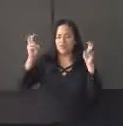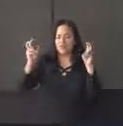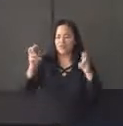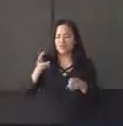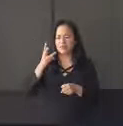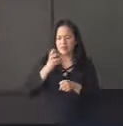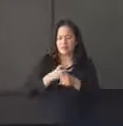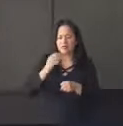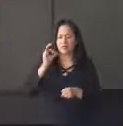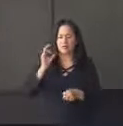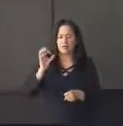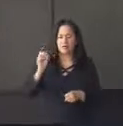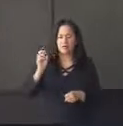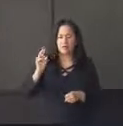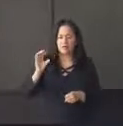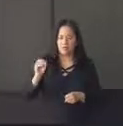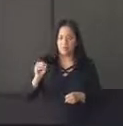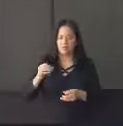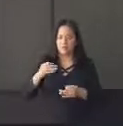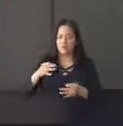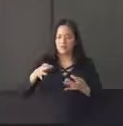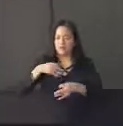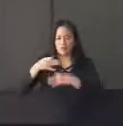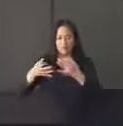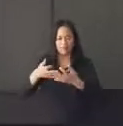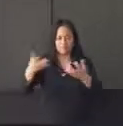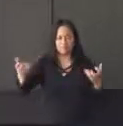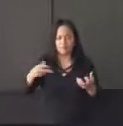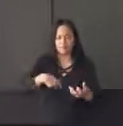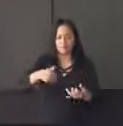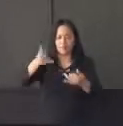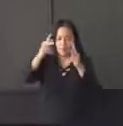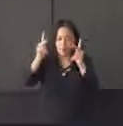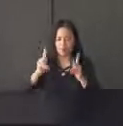on Cities and Territories of Peace.